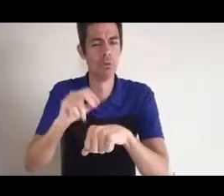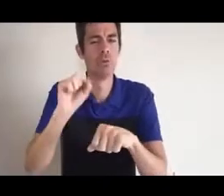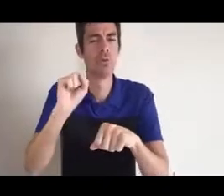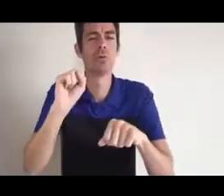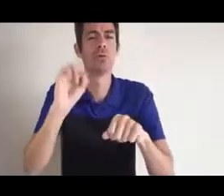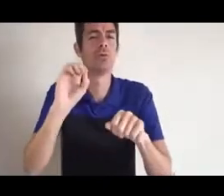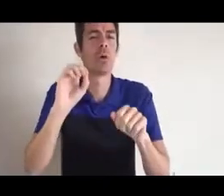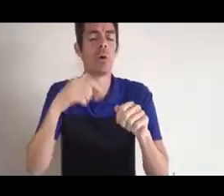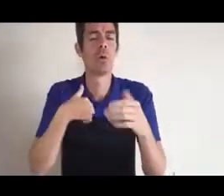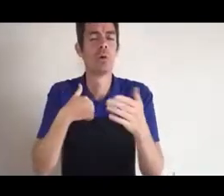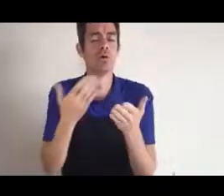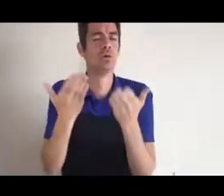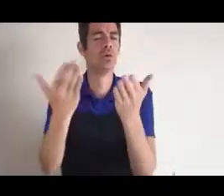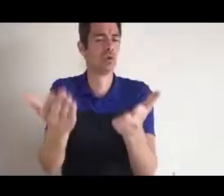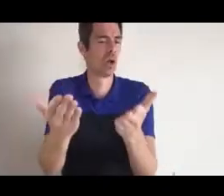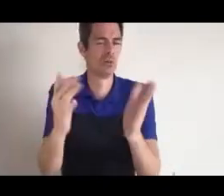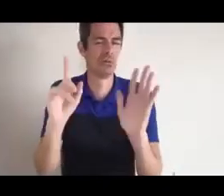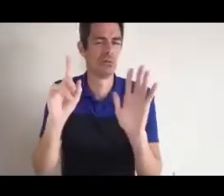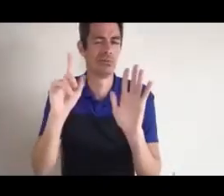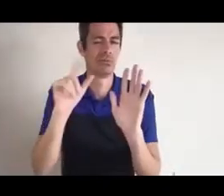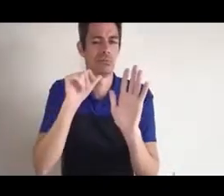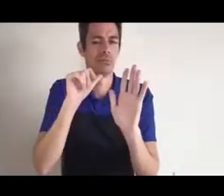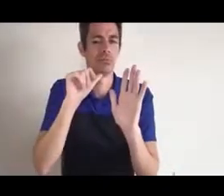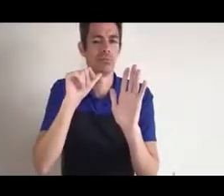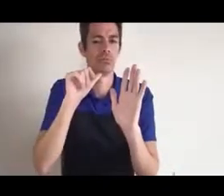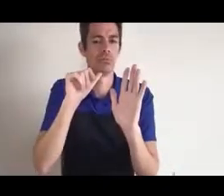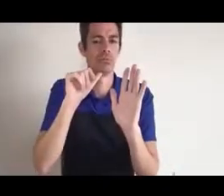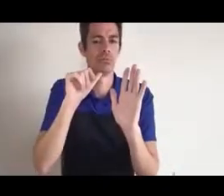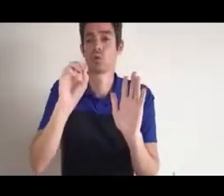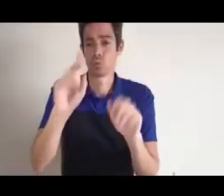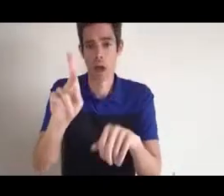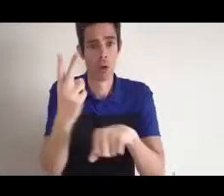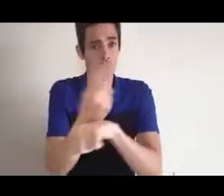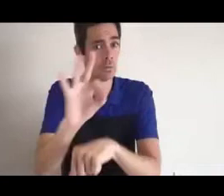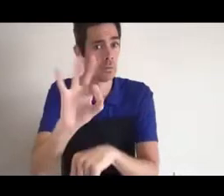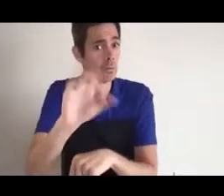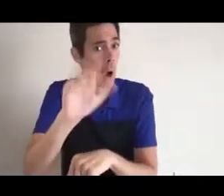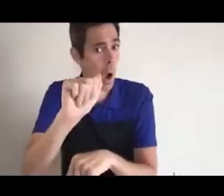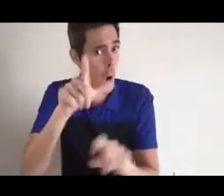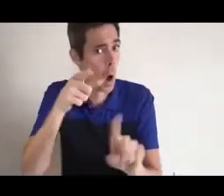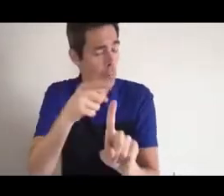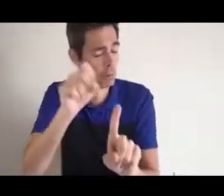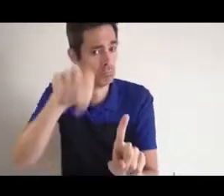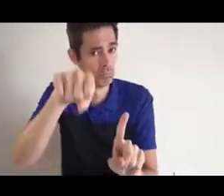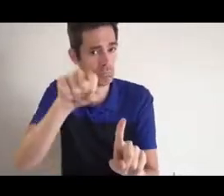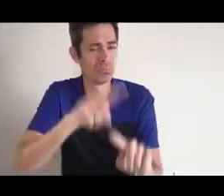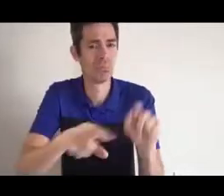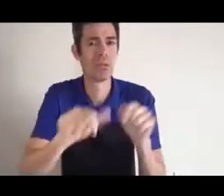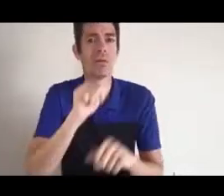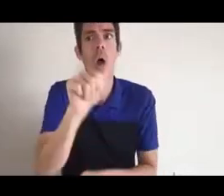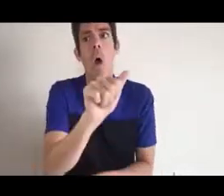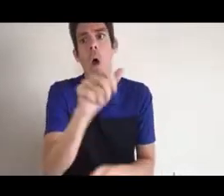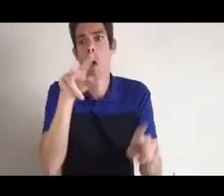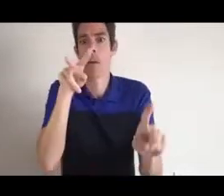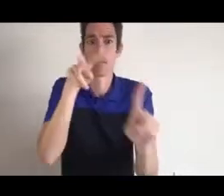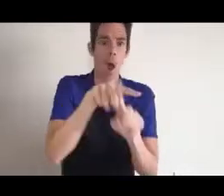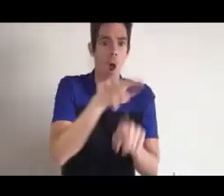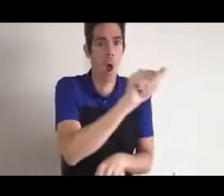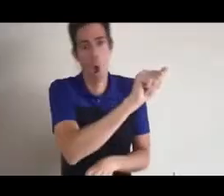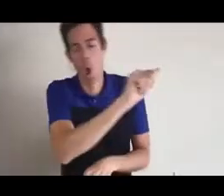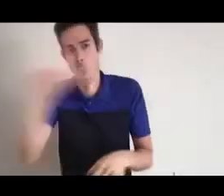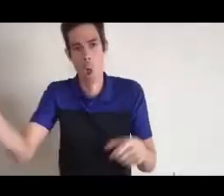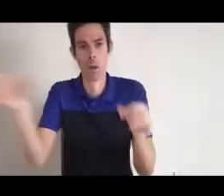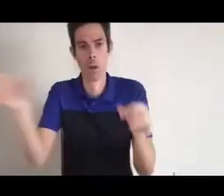of certain grammar features, and it doesn't appear natural. Yes, it's okay to use focal